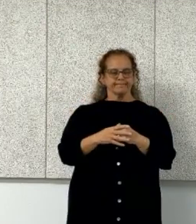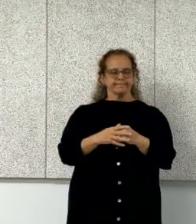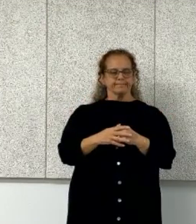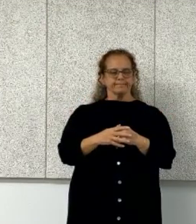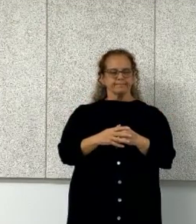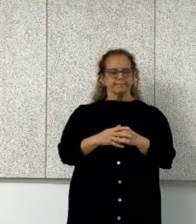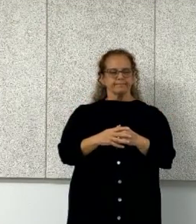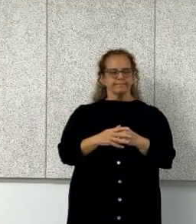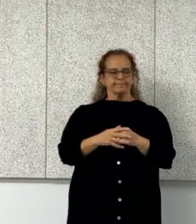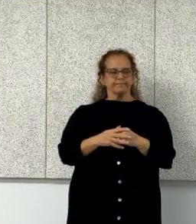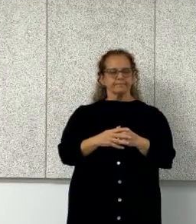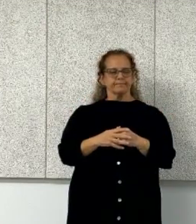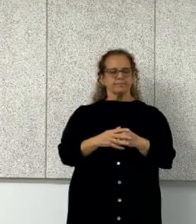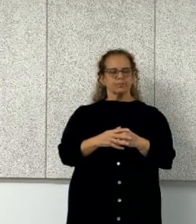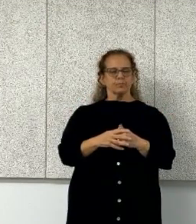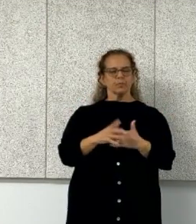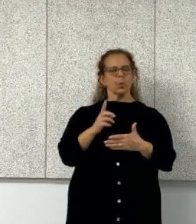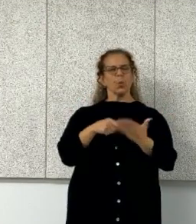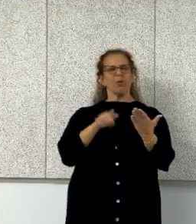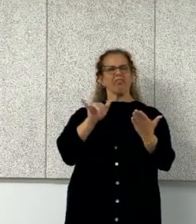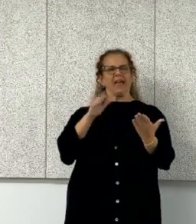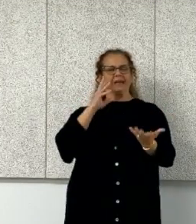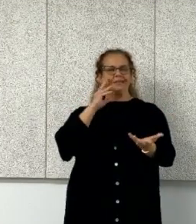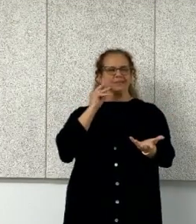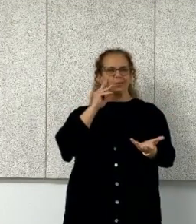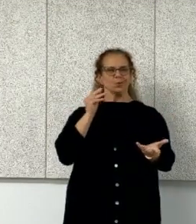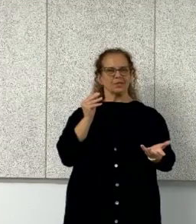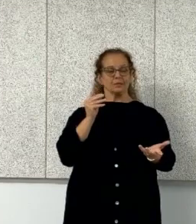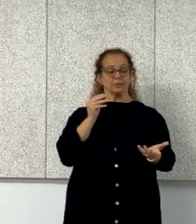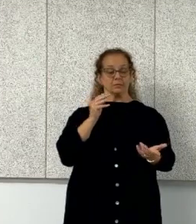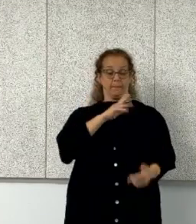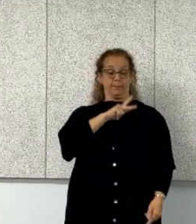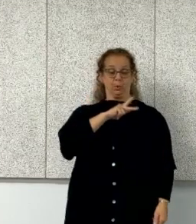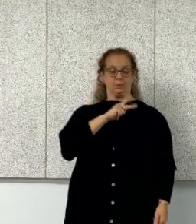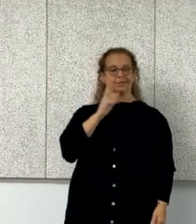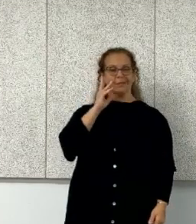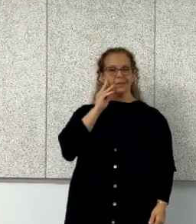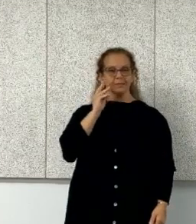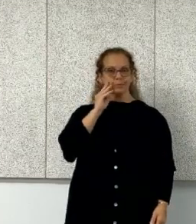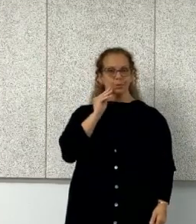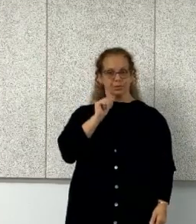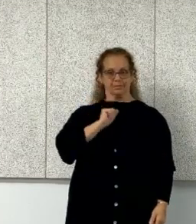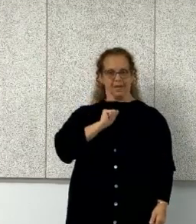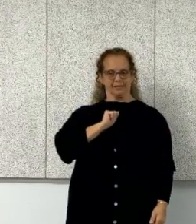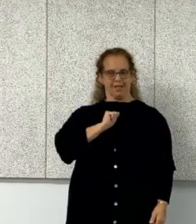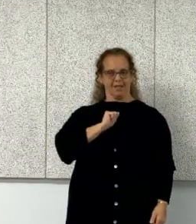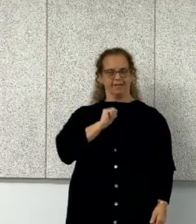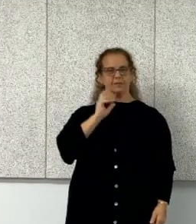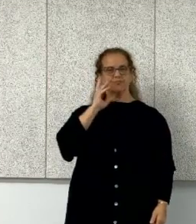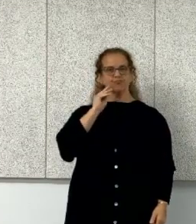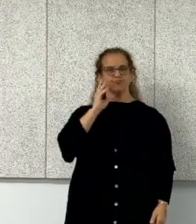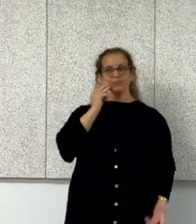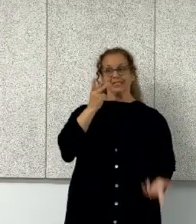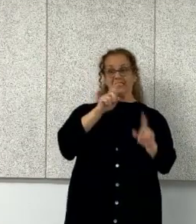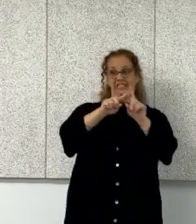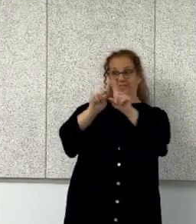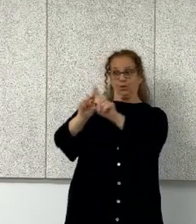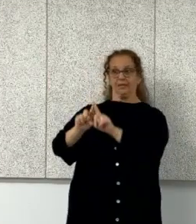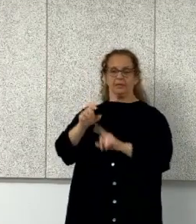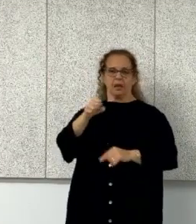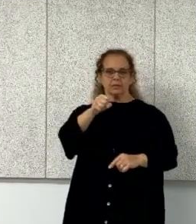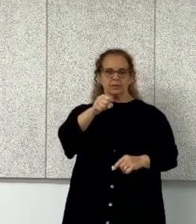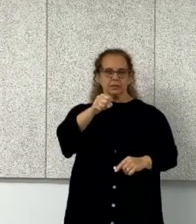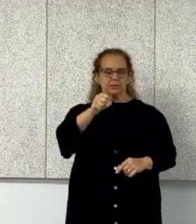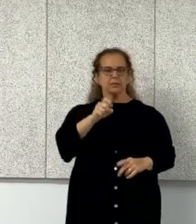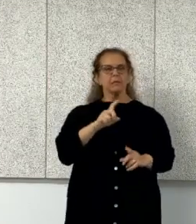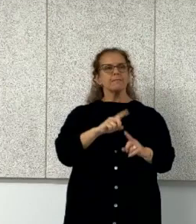is like, and, you know, having that personal experience of what it's like is going to be different for everybody, but it's